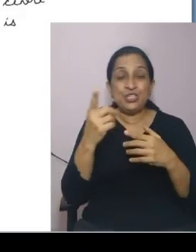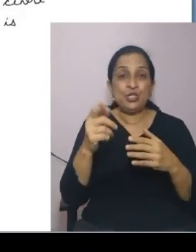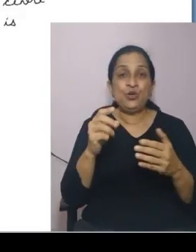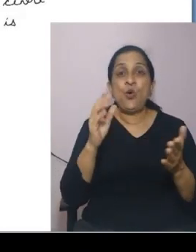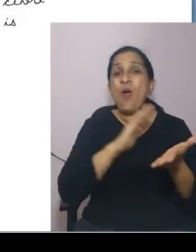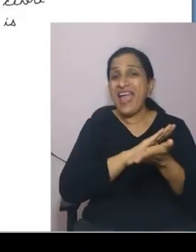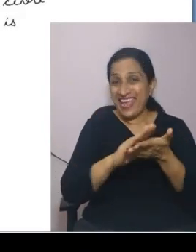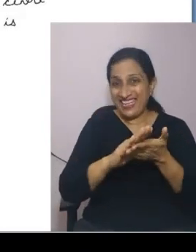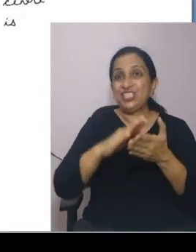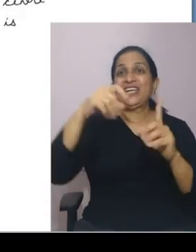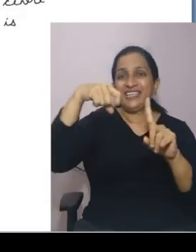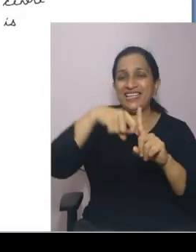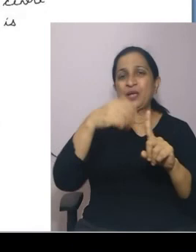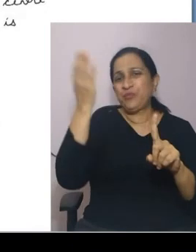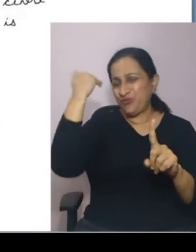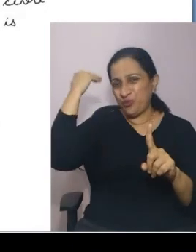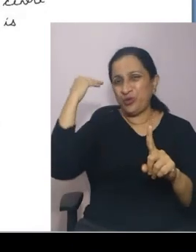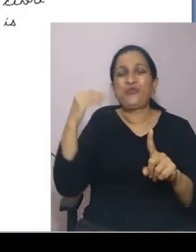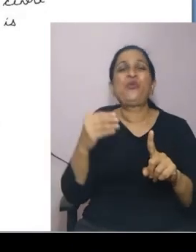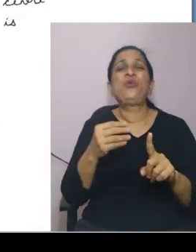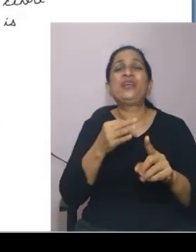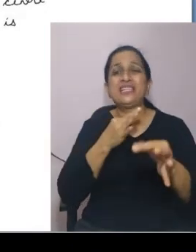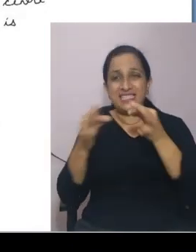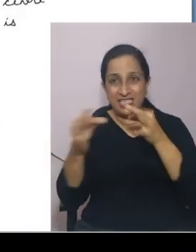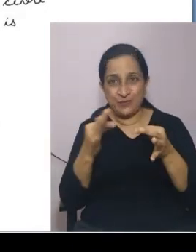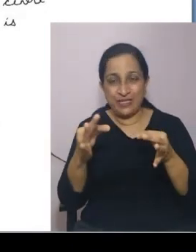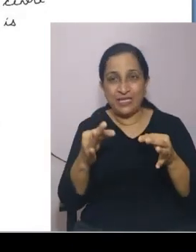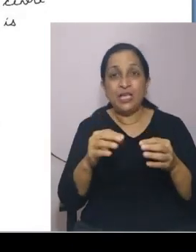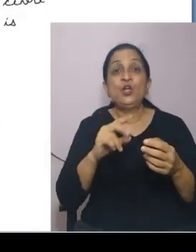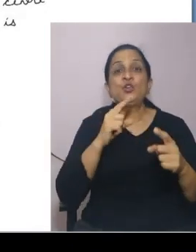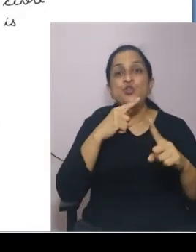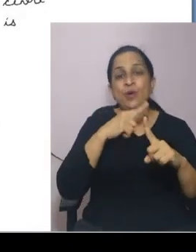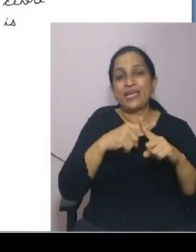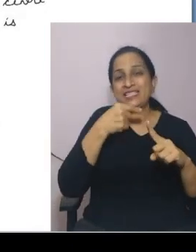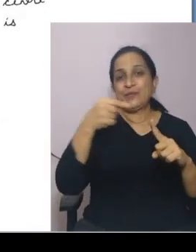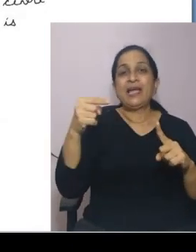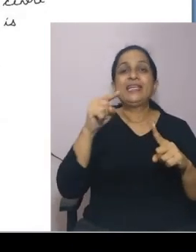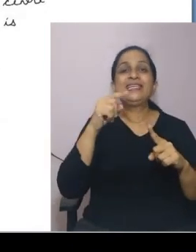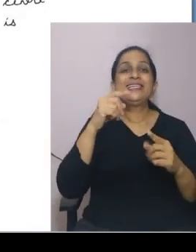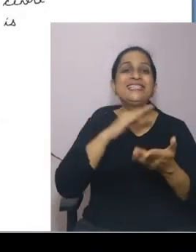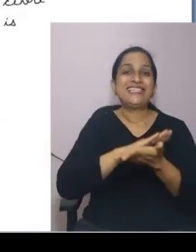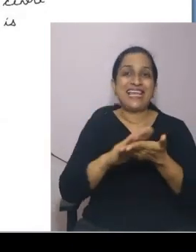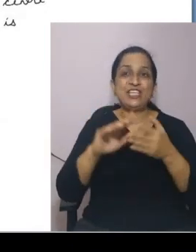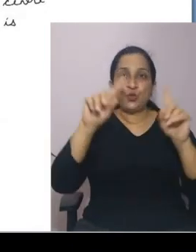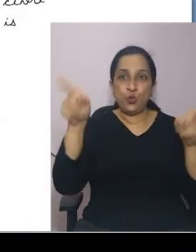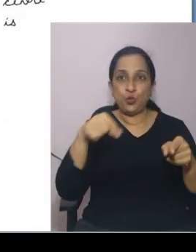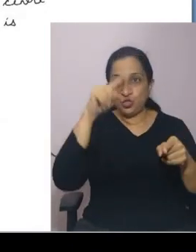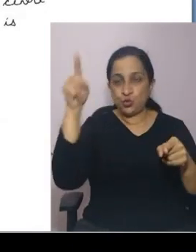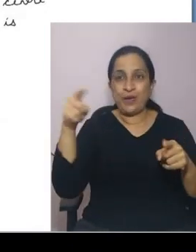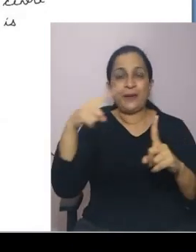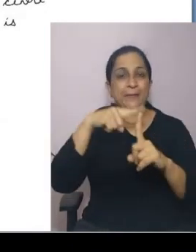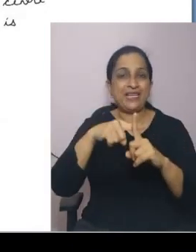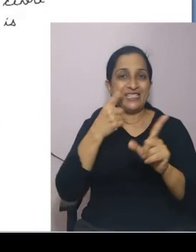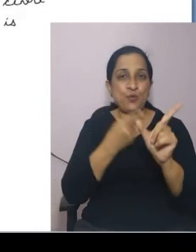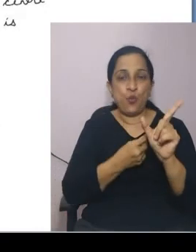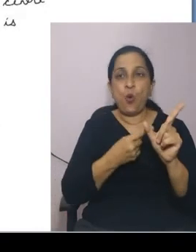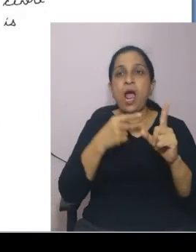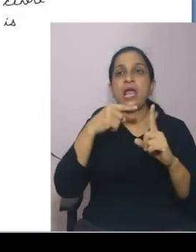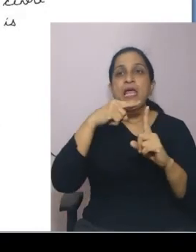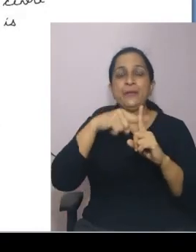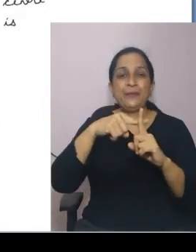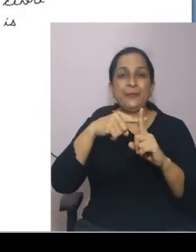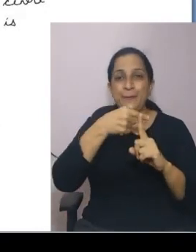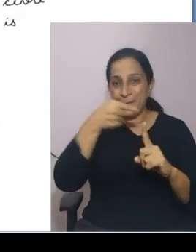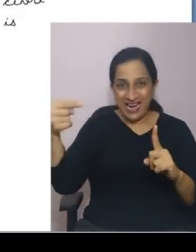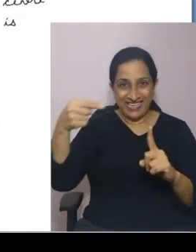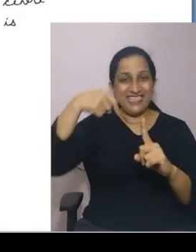this formula as the right answer repeated. X minus h squared plus y minus k squared equal to a squared. Here you have to find